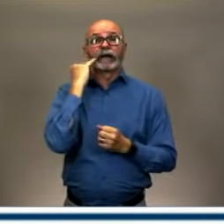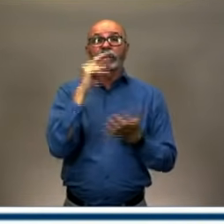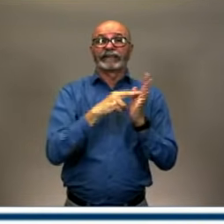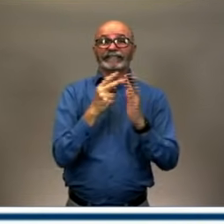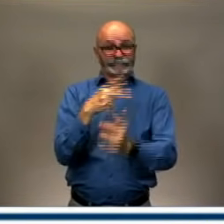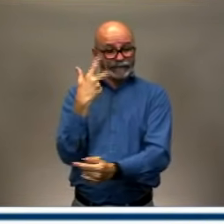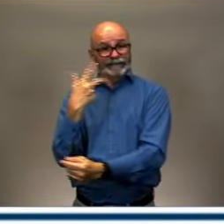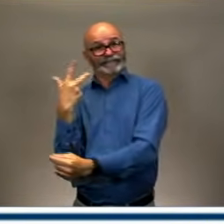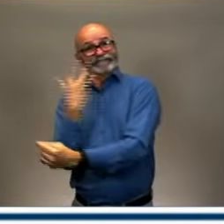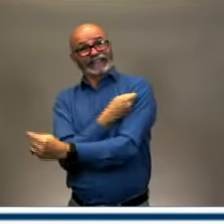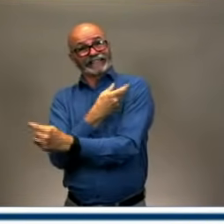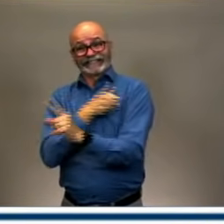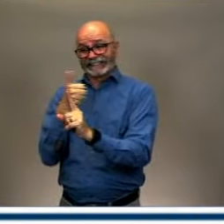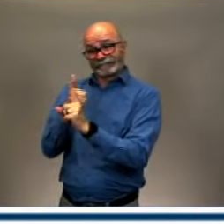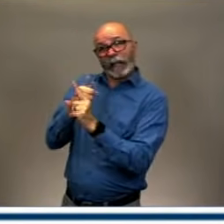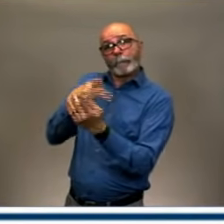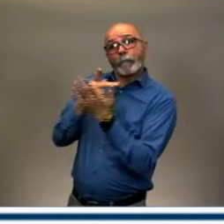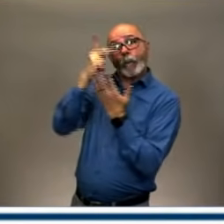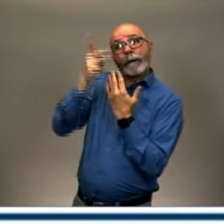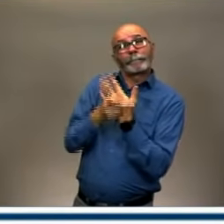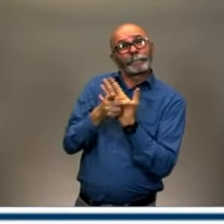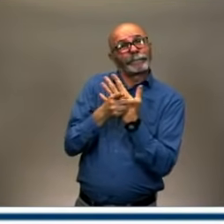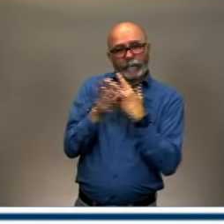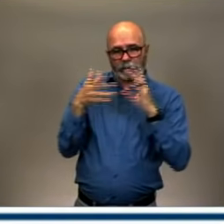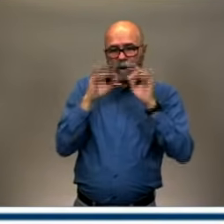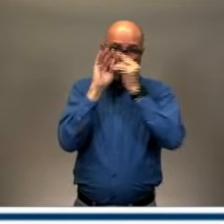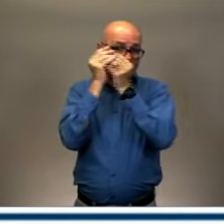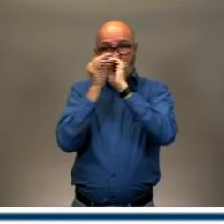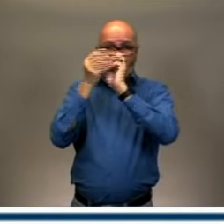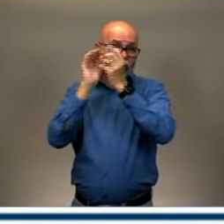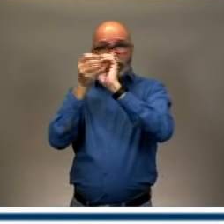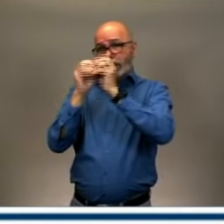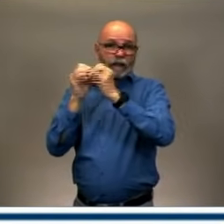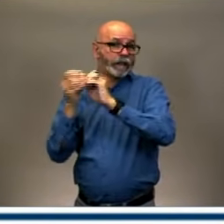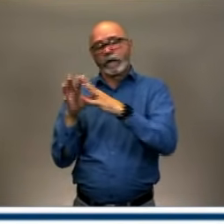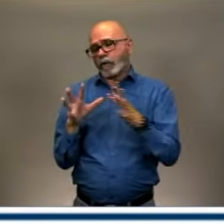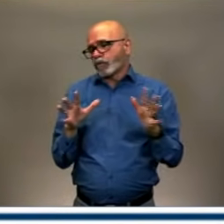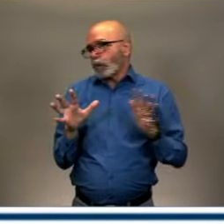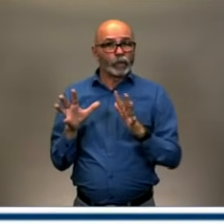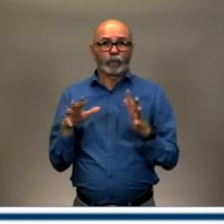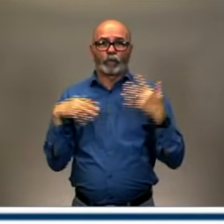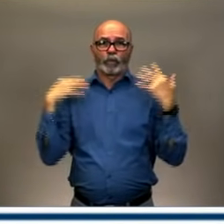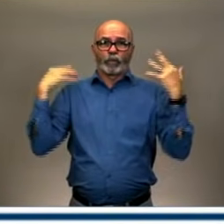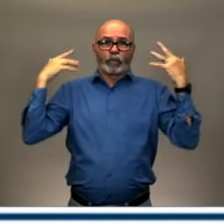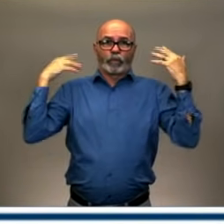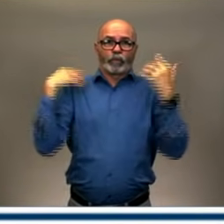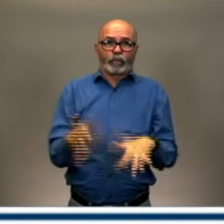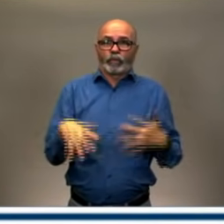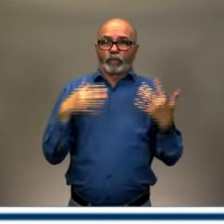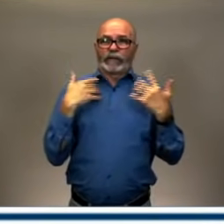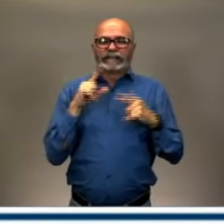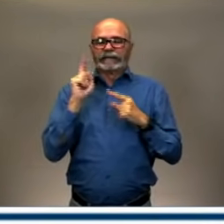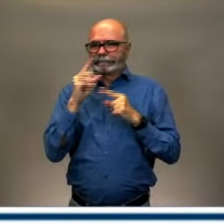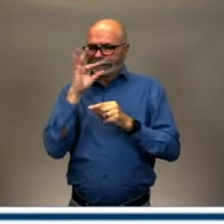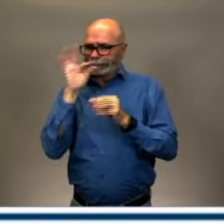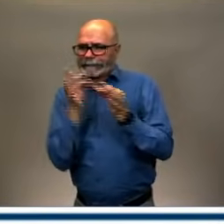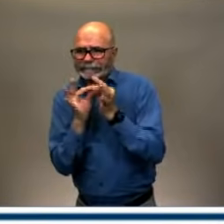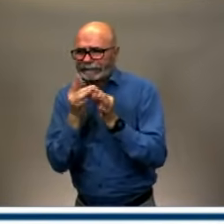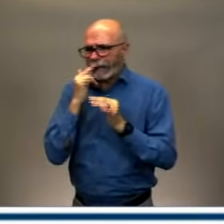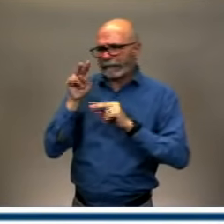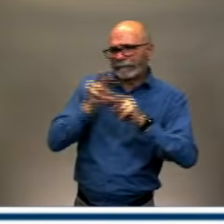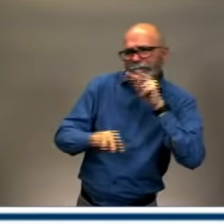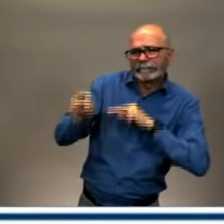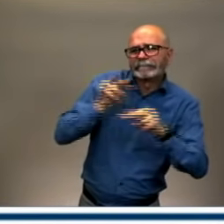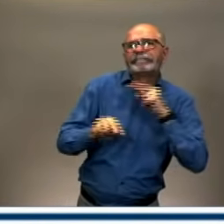implemented. So in phase 1, with a limited number of doses, we'll be testing and evaluating a number of different